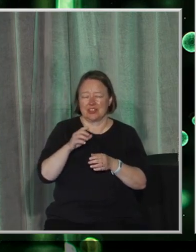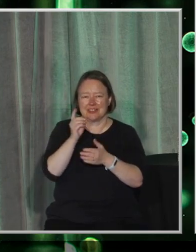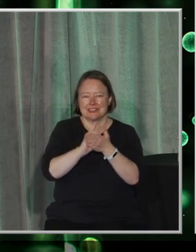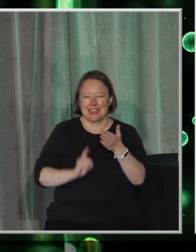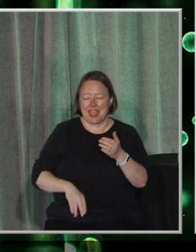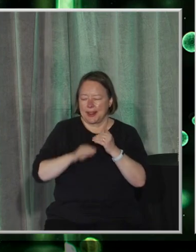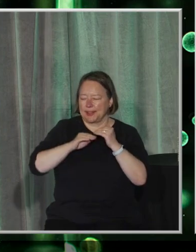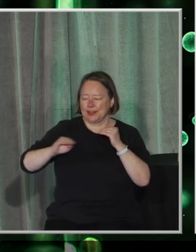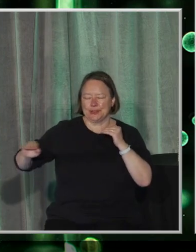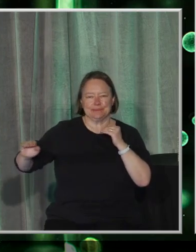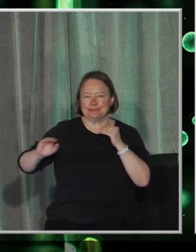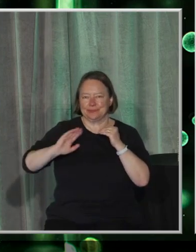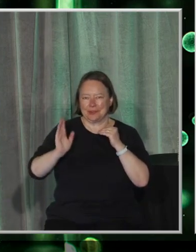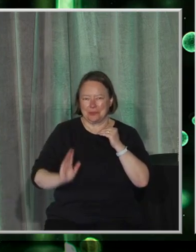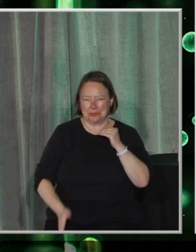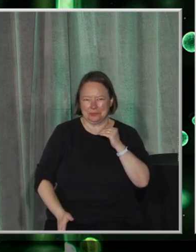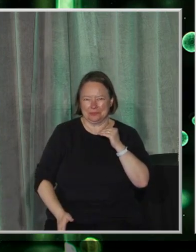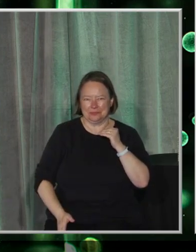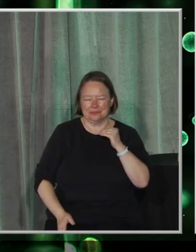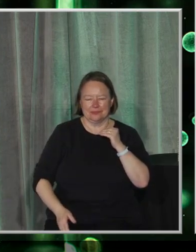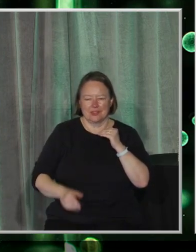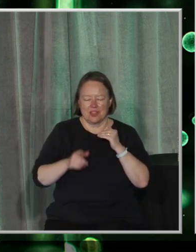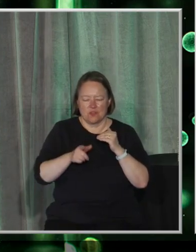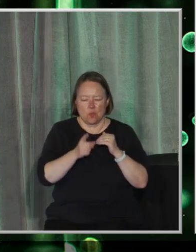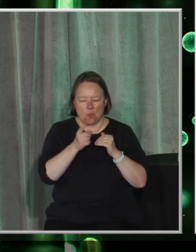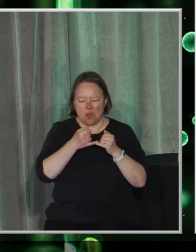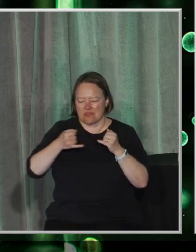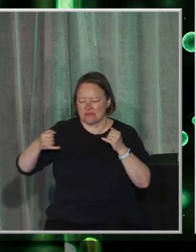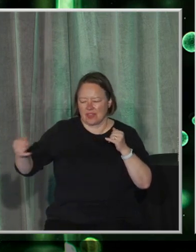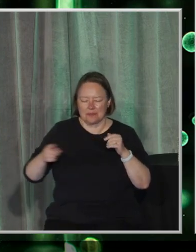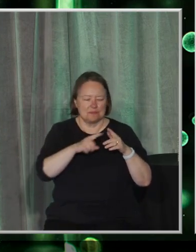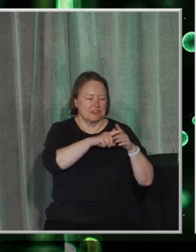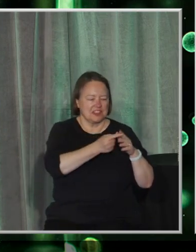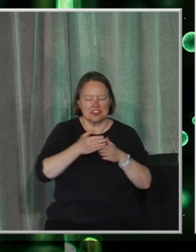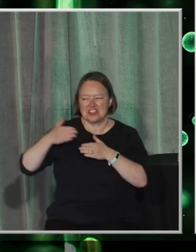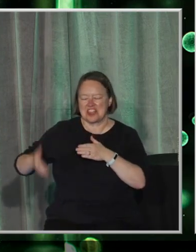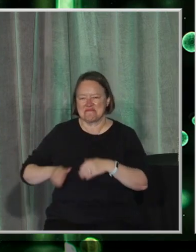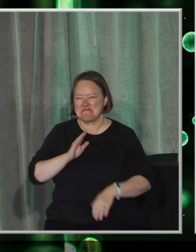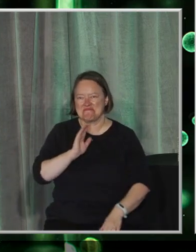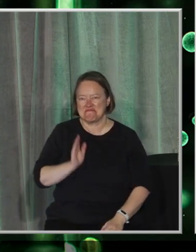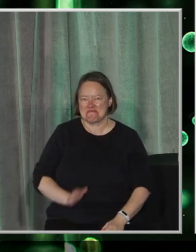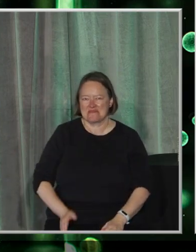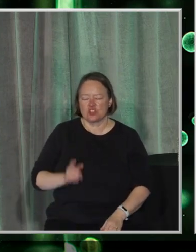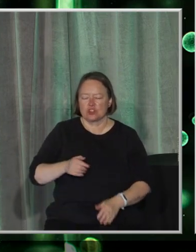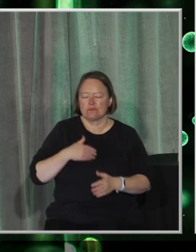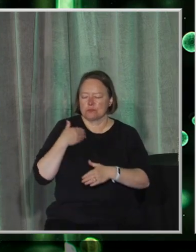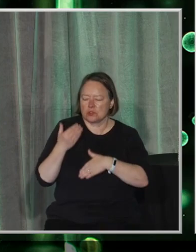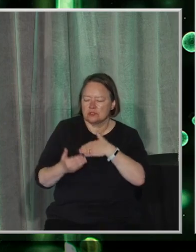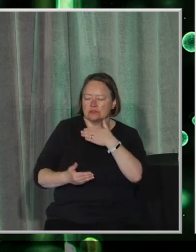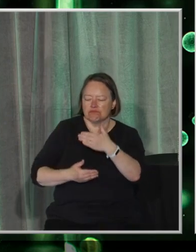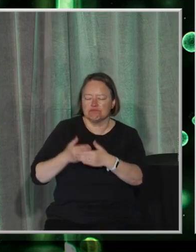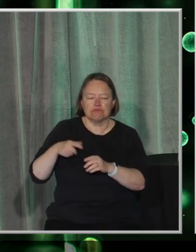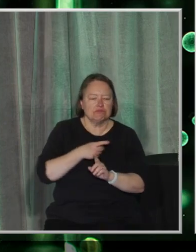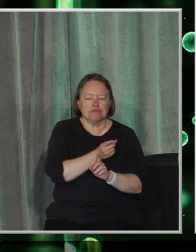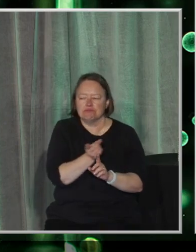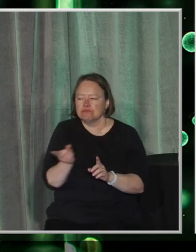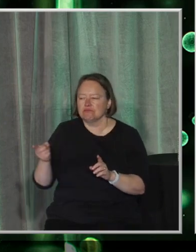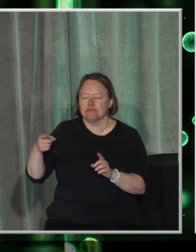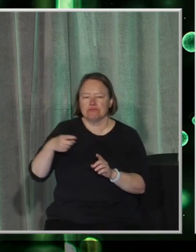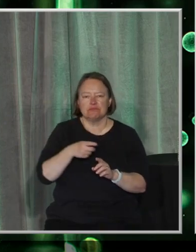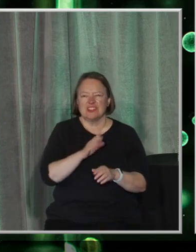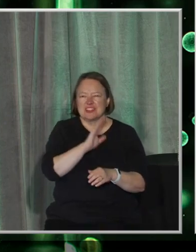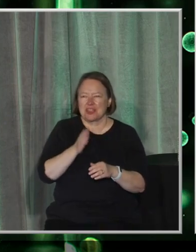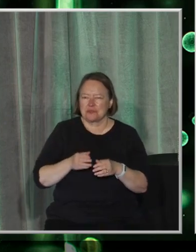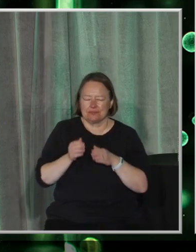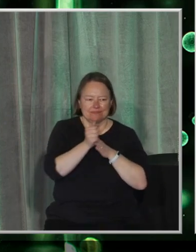linear. There isn't a straight line connecting beginning to end, only a process that, while never leading us in the